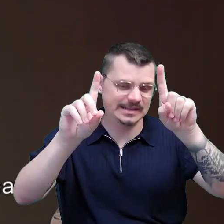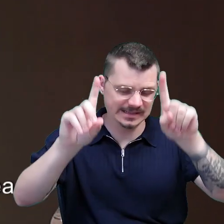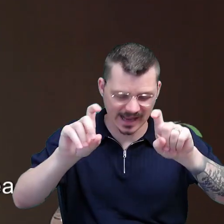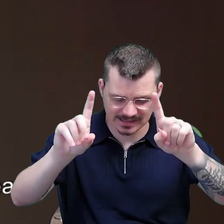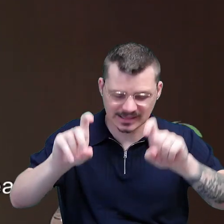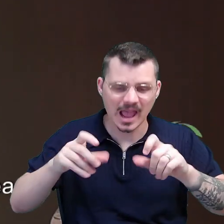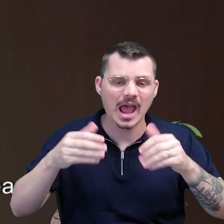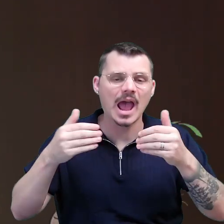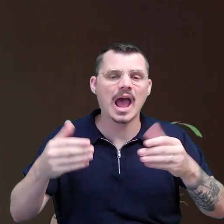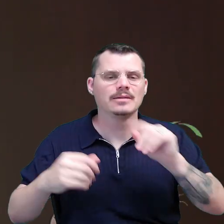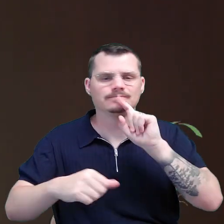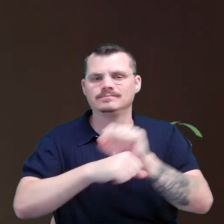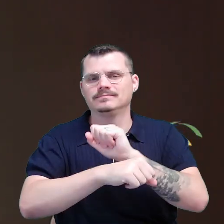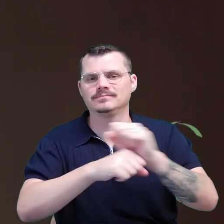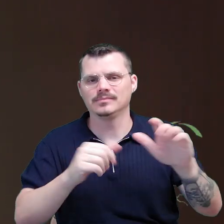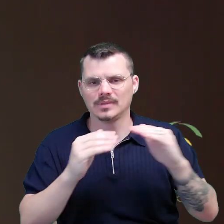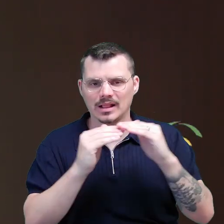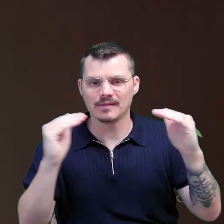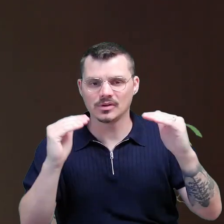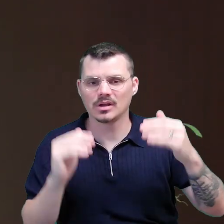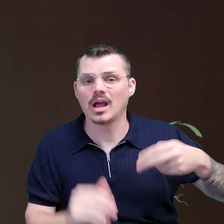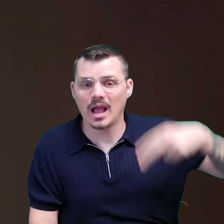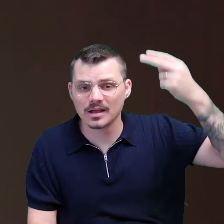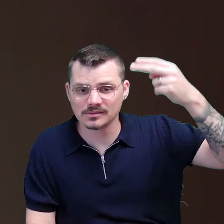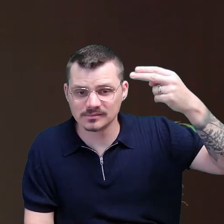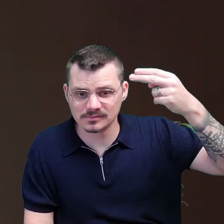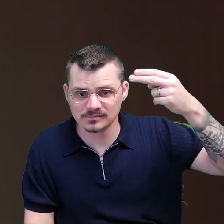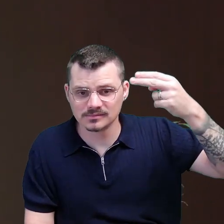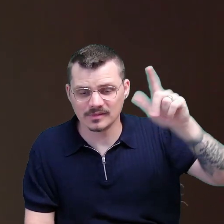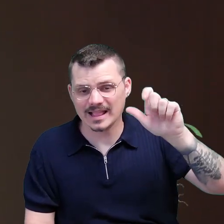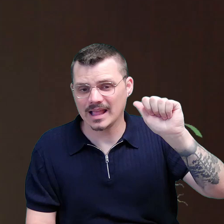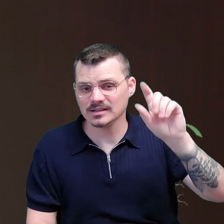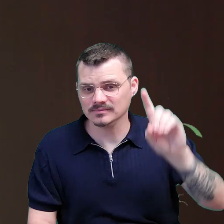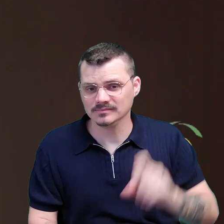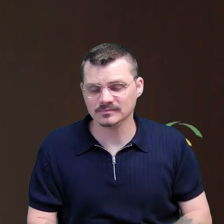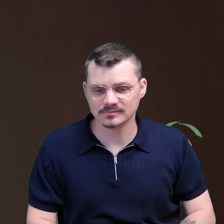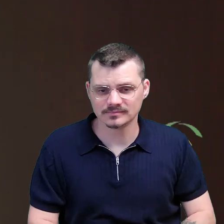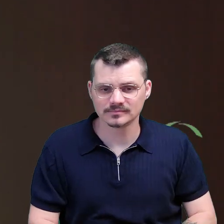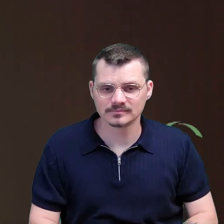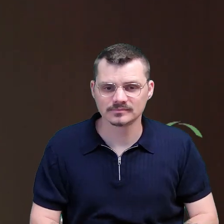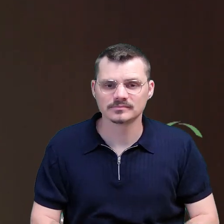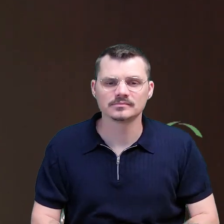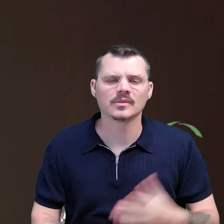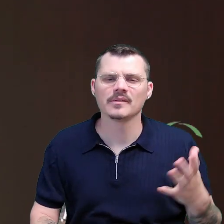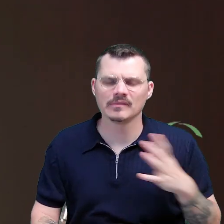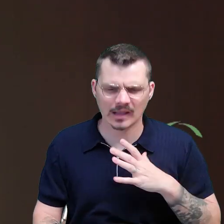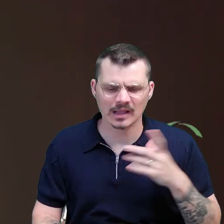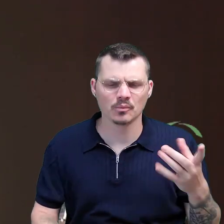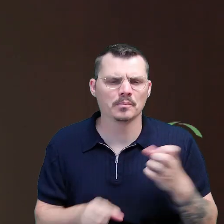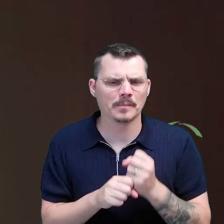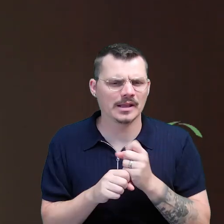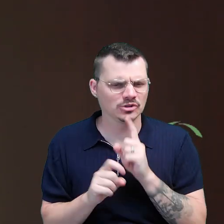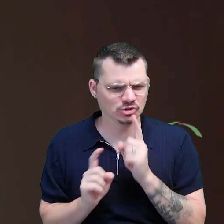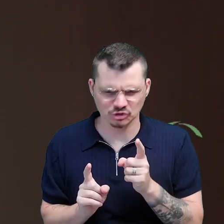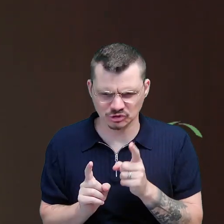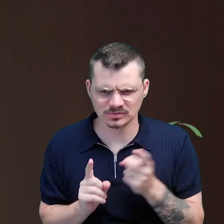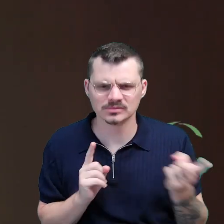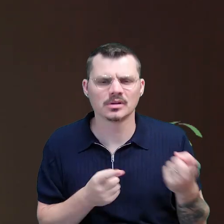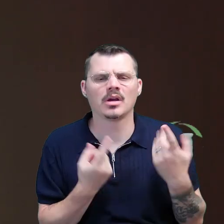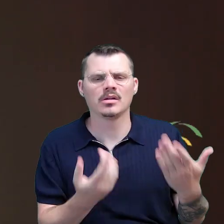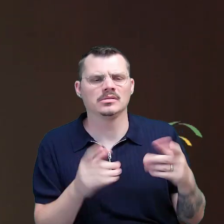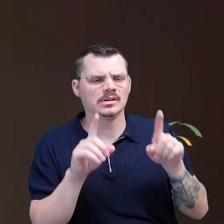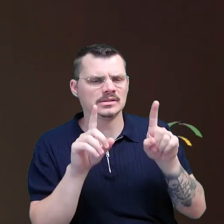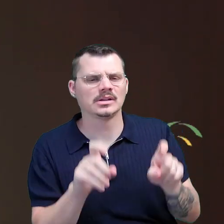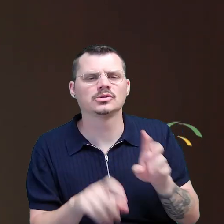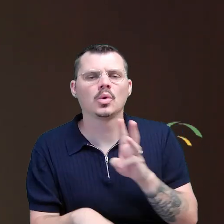tested, and sure enough, his lead level was too high. And just to be thorough, they tested